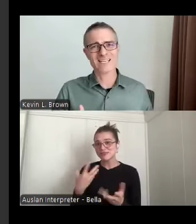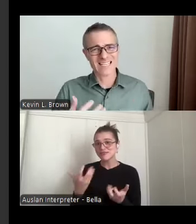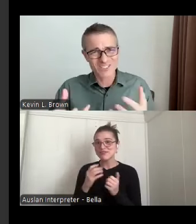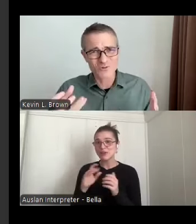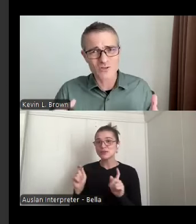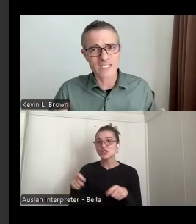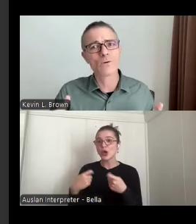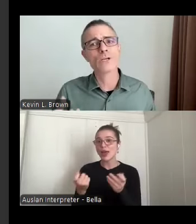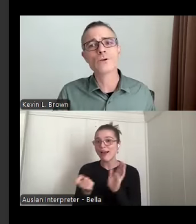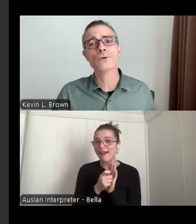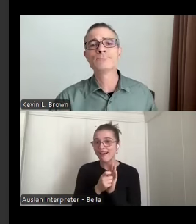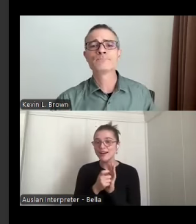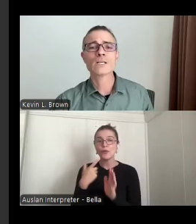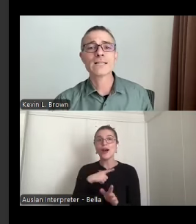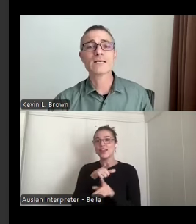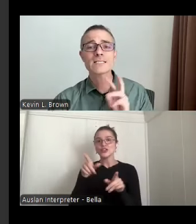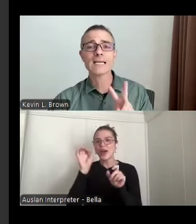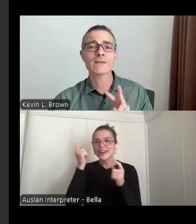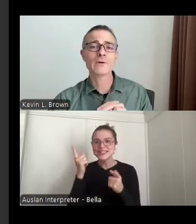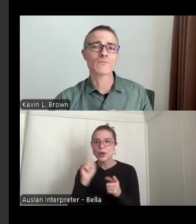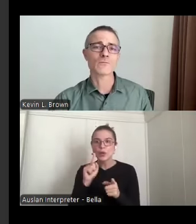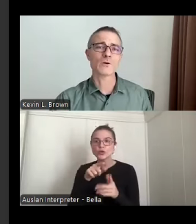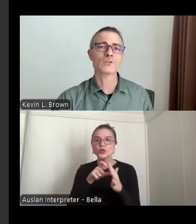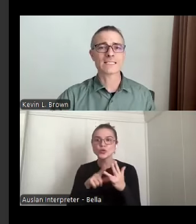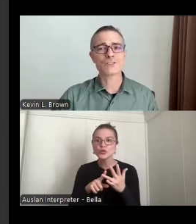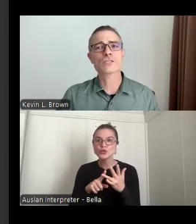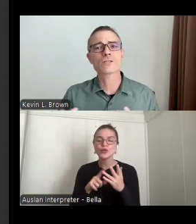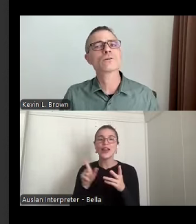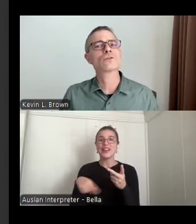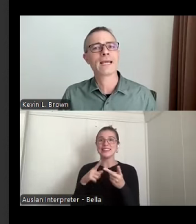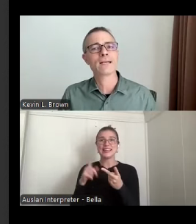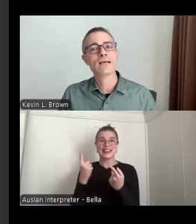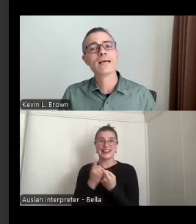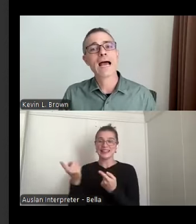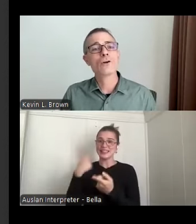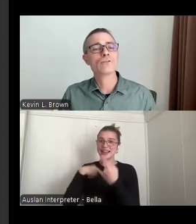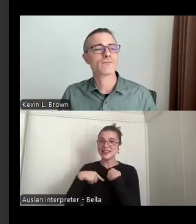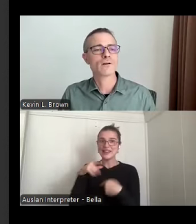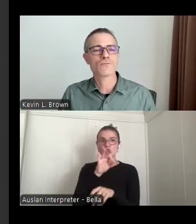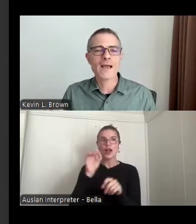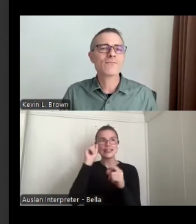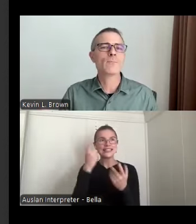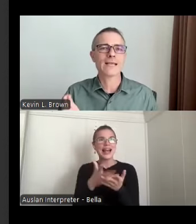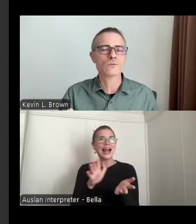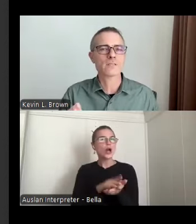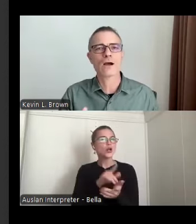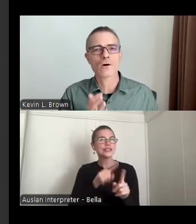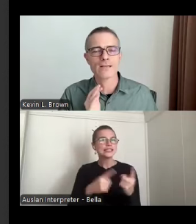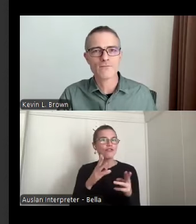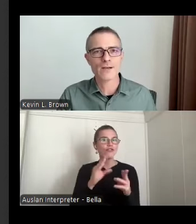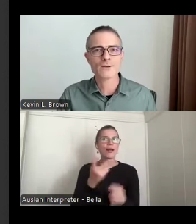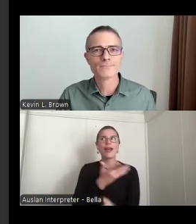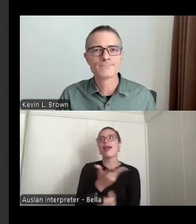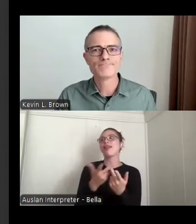first thing is they just don't understand what you do. And then the second thing we hear from donors is they just don't understand how you're different from everybody else they